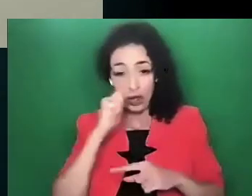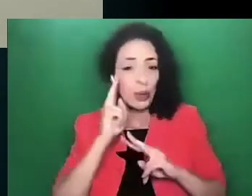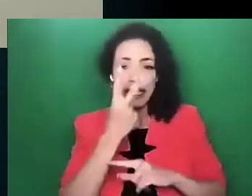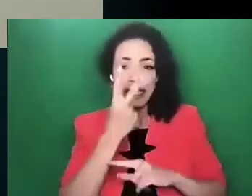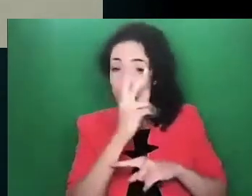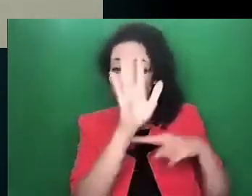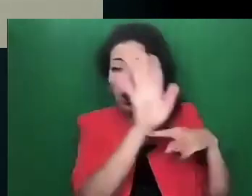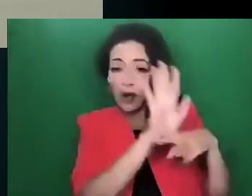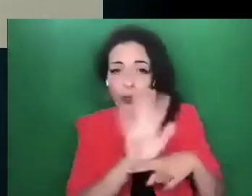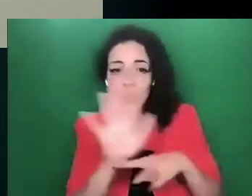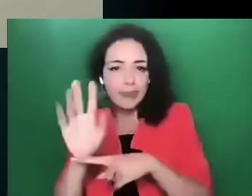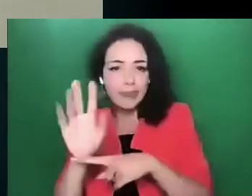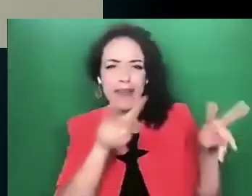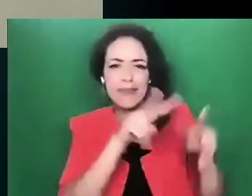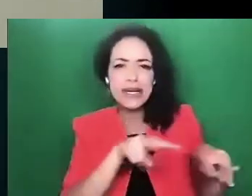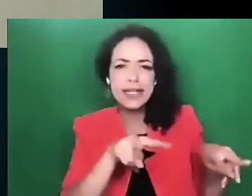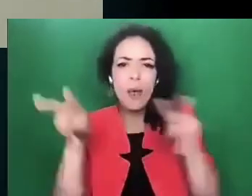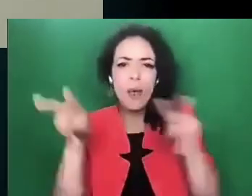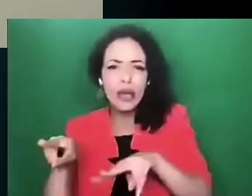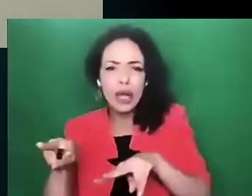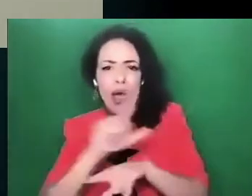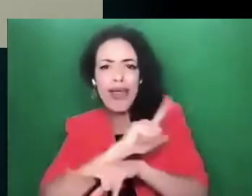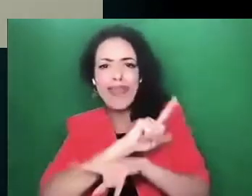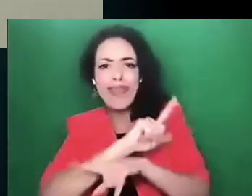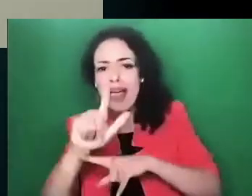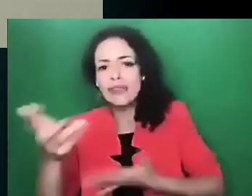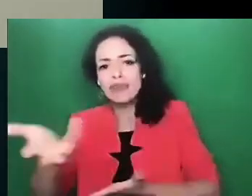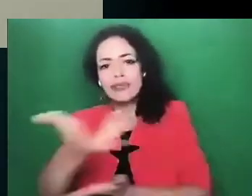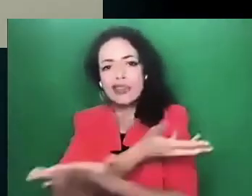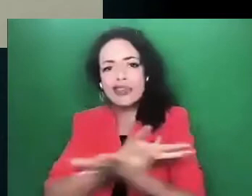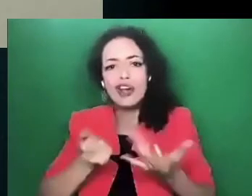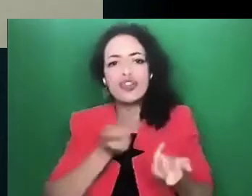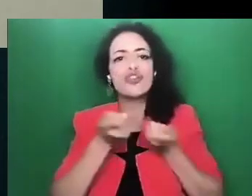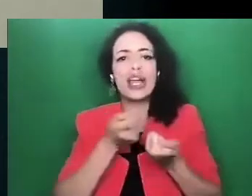discussion chaired by Joe Glanville. And the first of the two